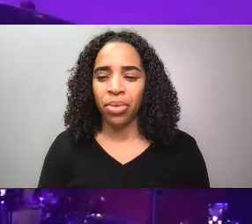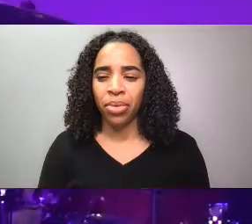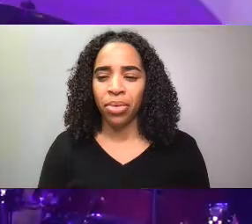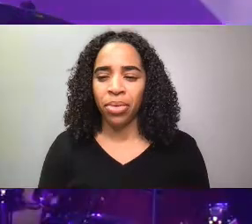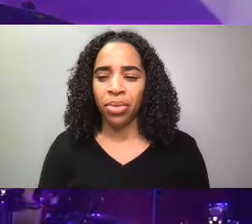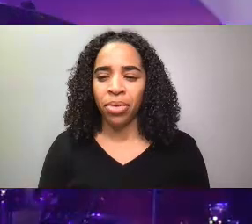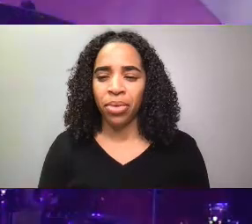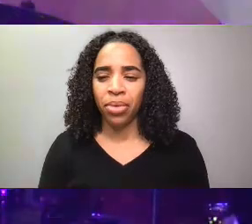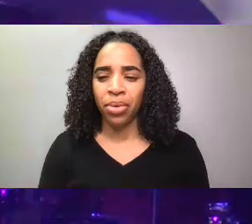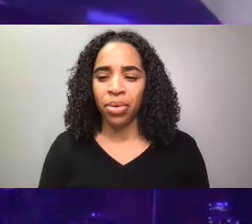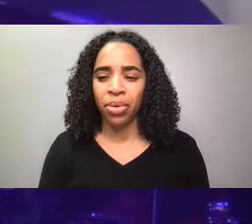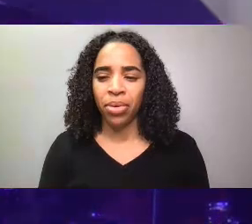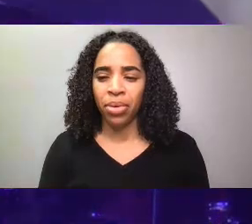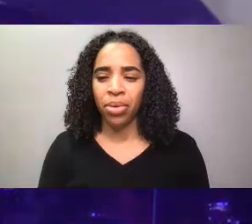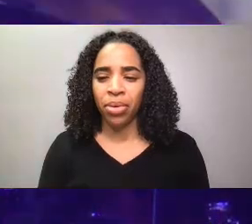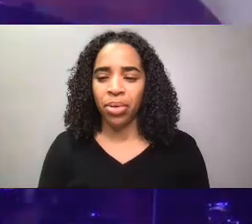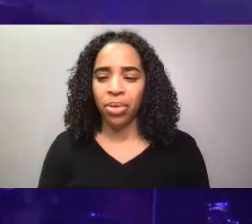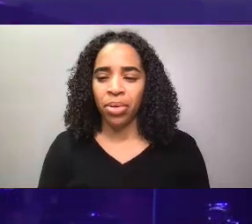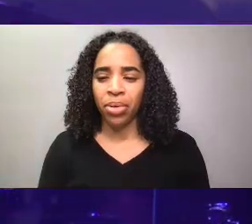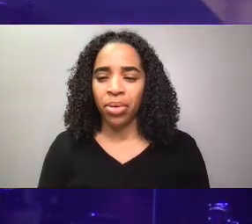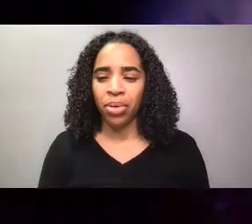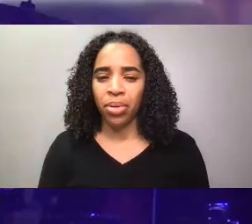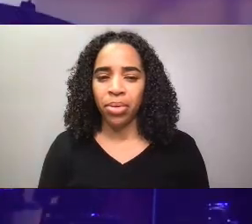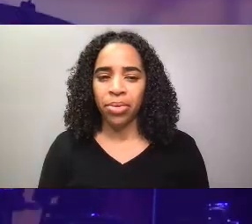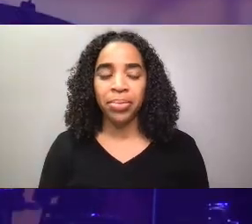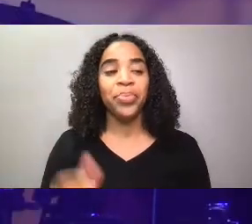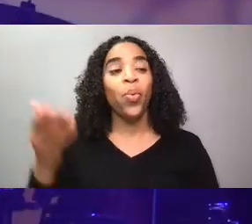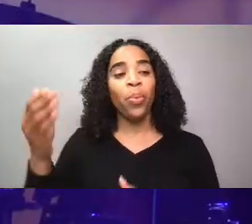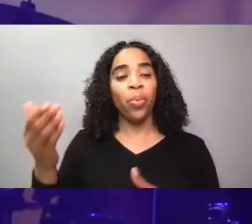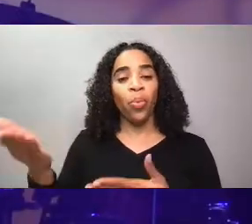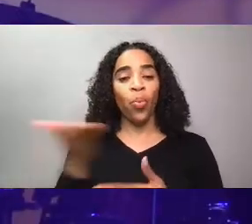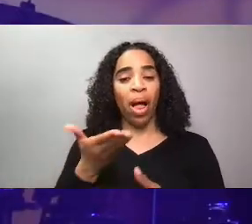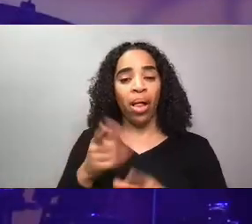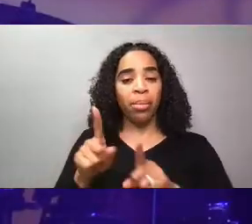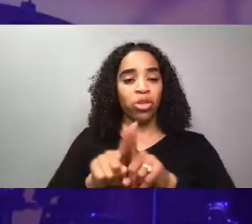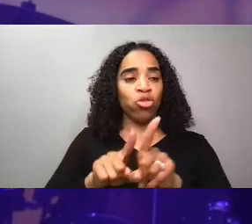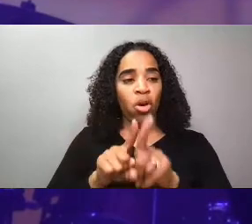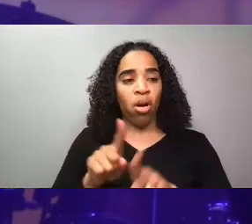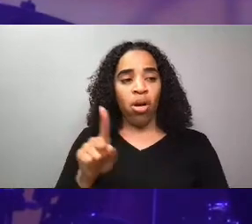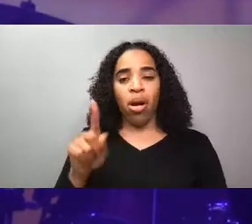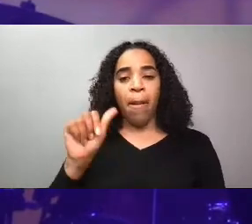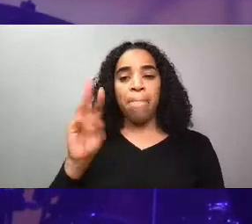Welcome to the stage, star of Aladdin, Michael Maliakel.